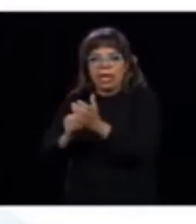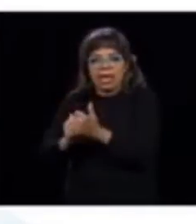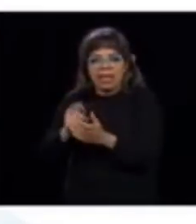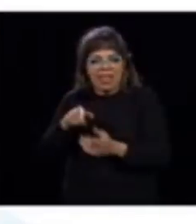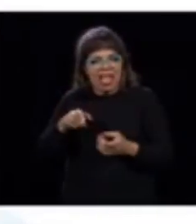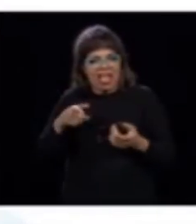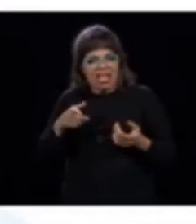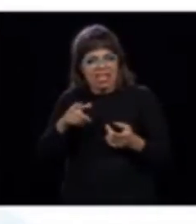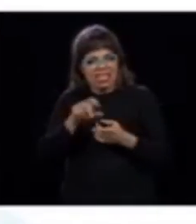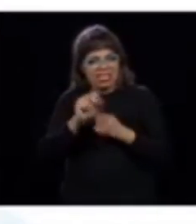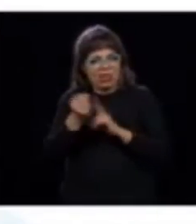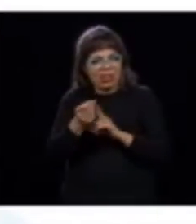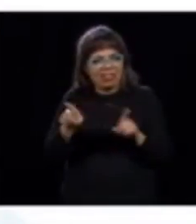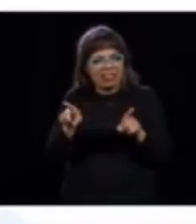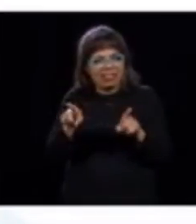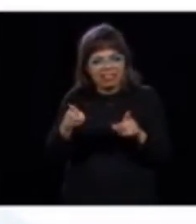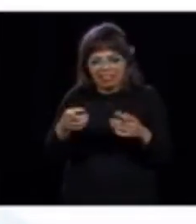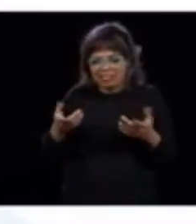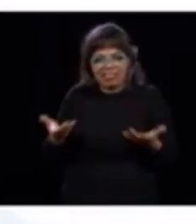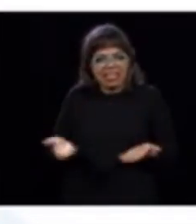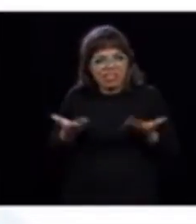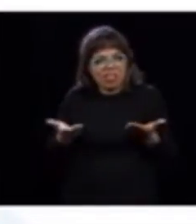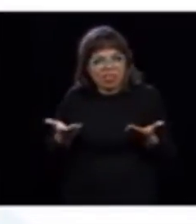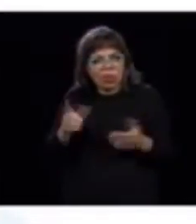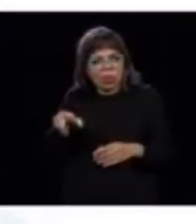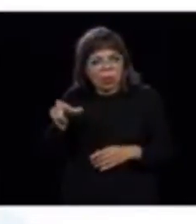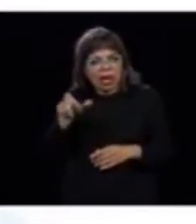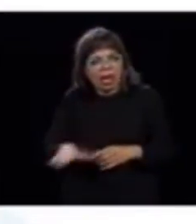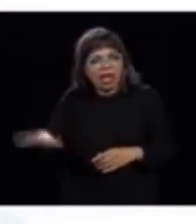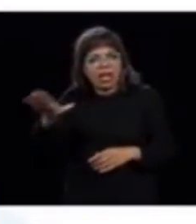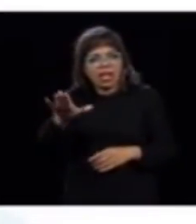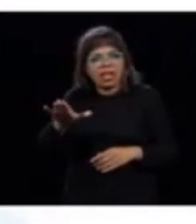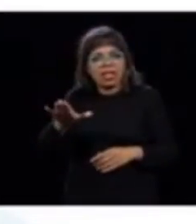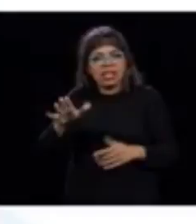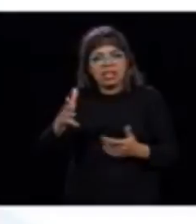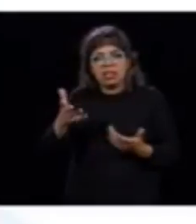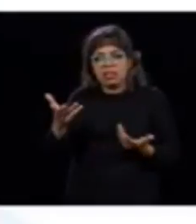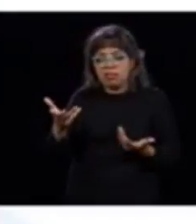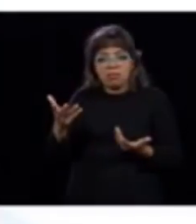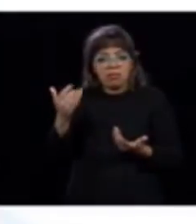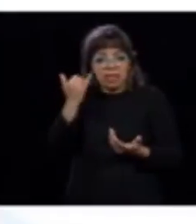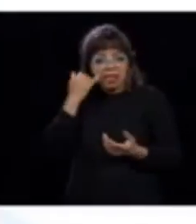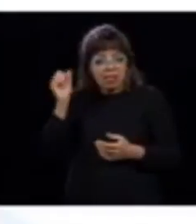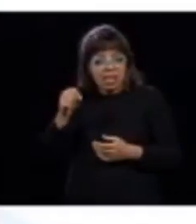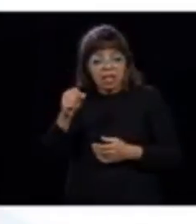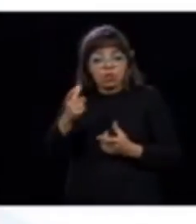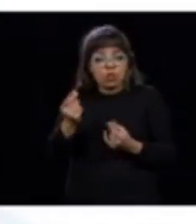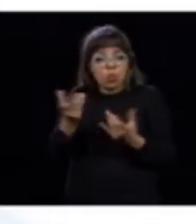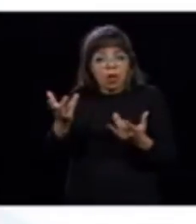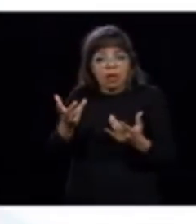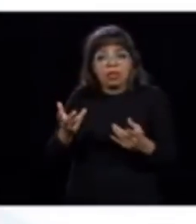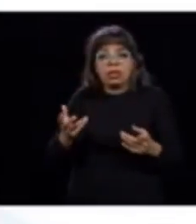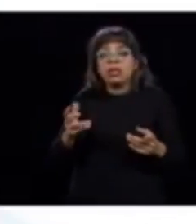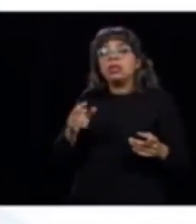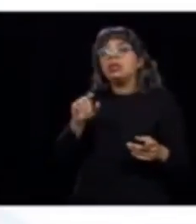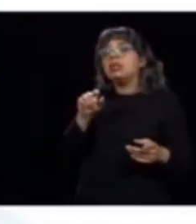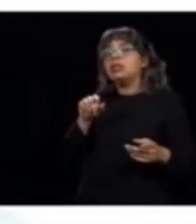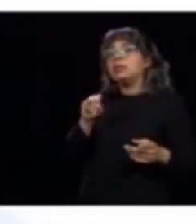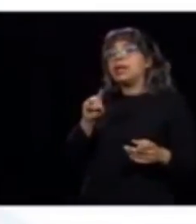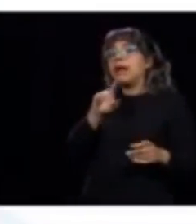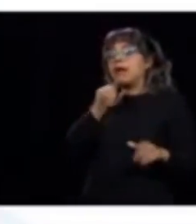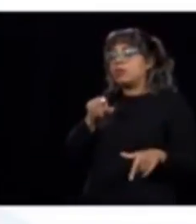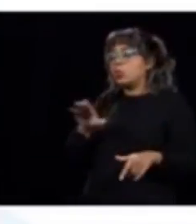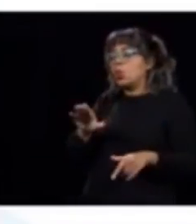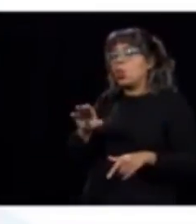don't think that's happening. Reuse perhaps when for the N95 we have now ways to disinfect